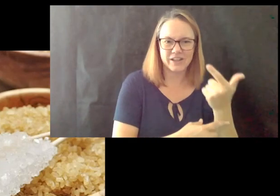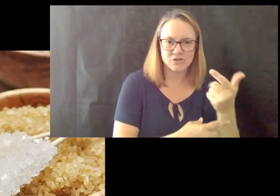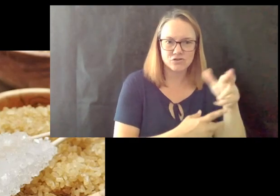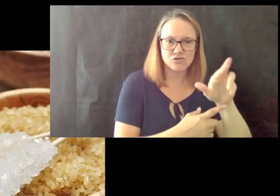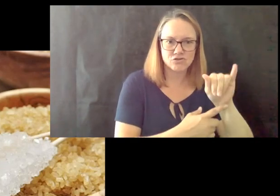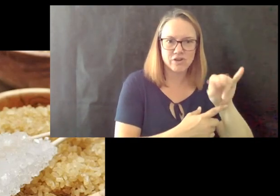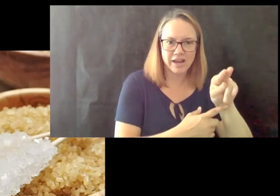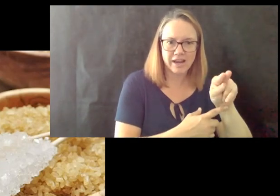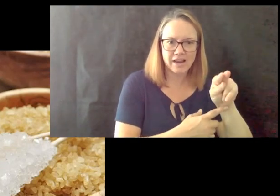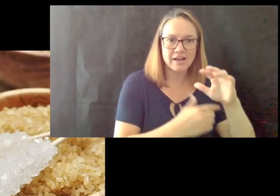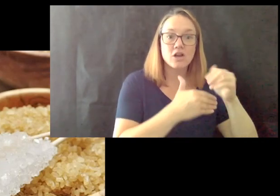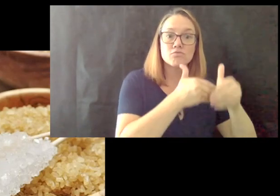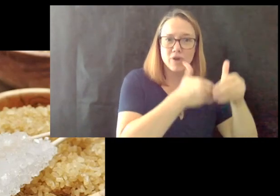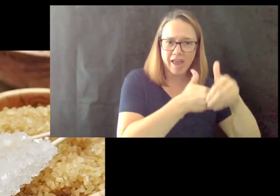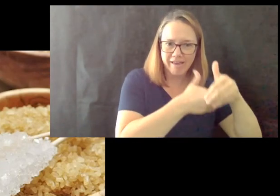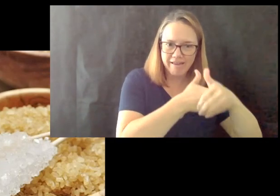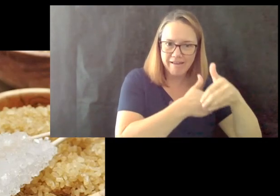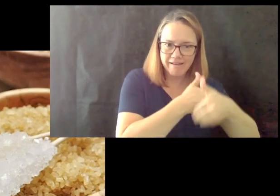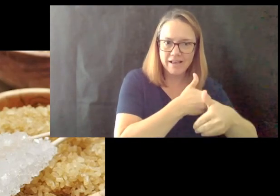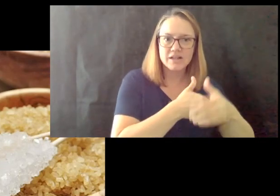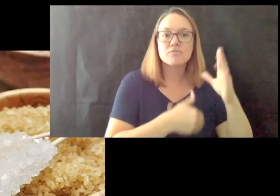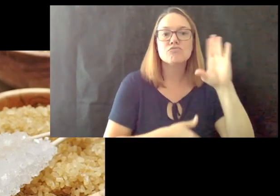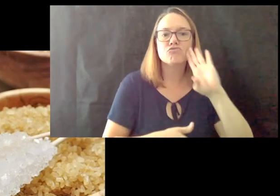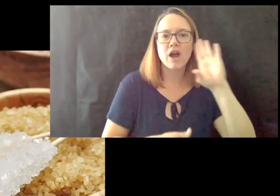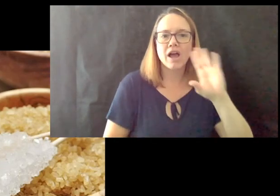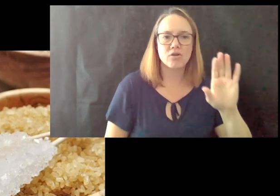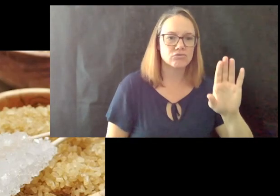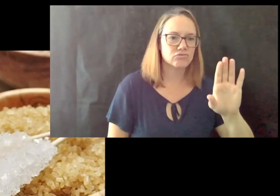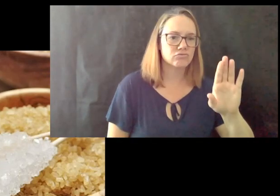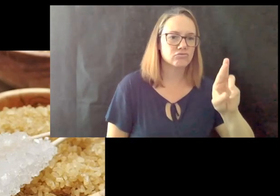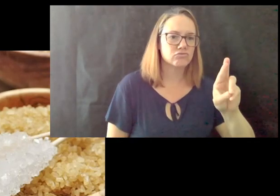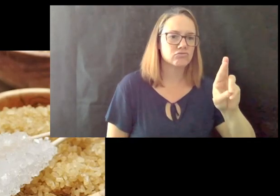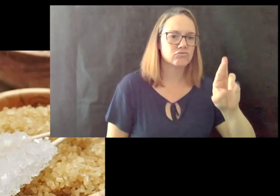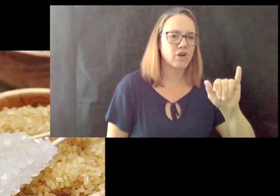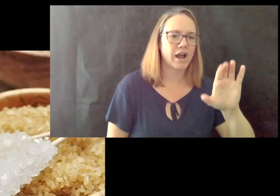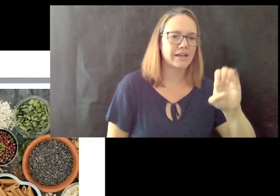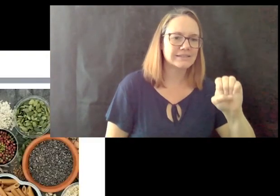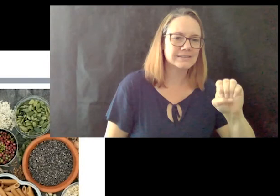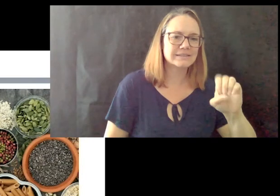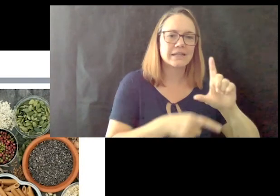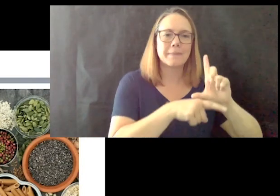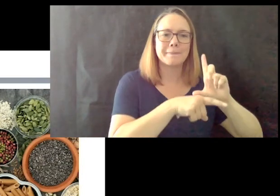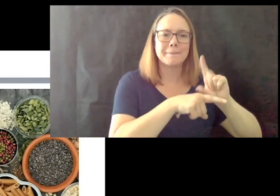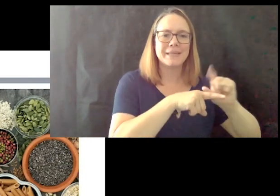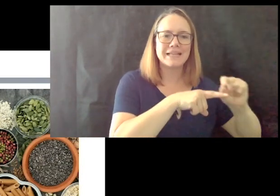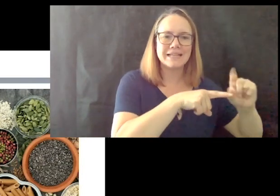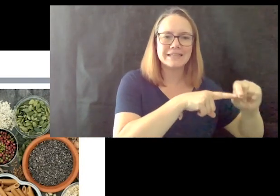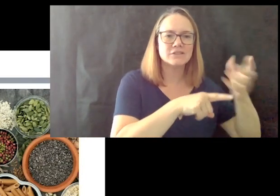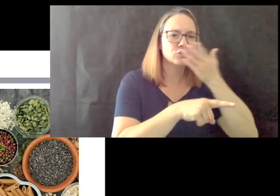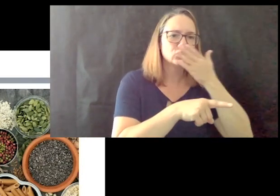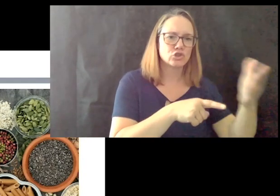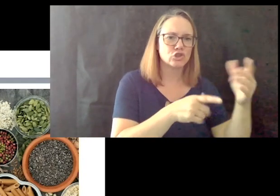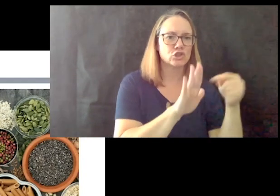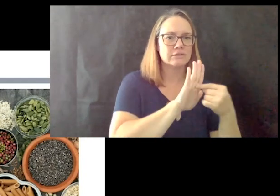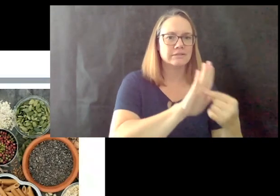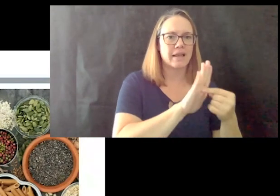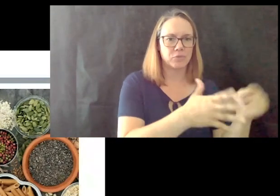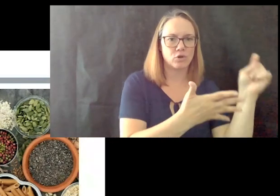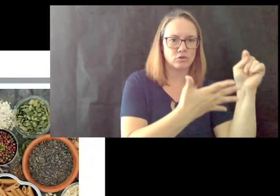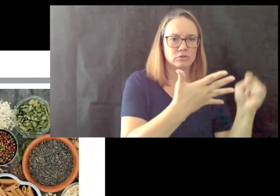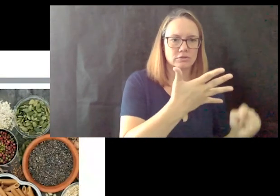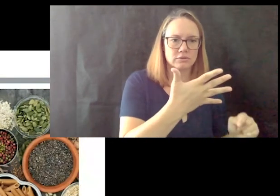grain product, such as whole grain bread, brown rice, and beans. Those are good